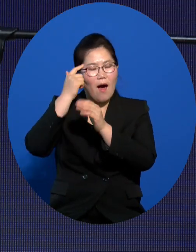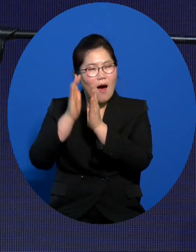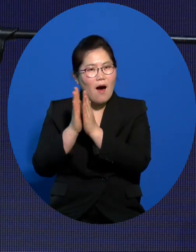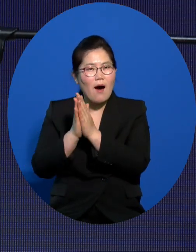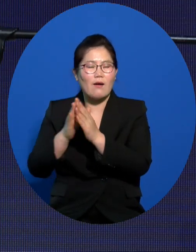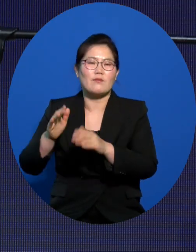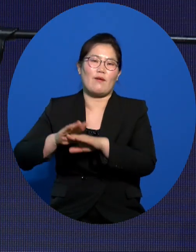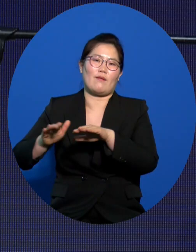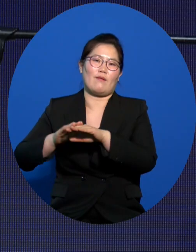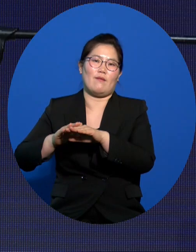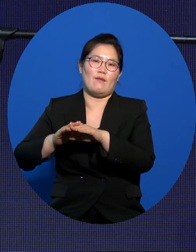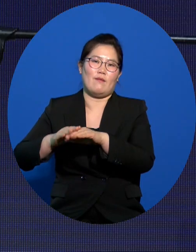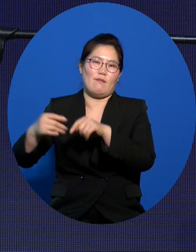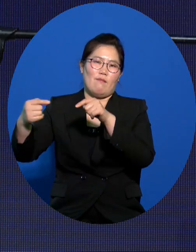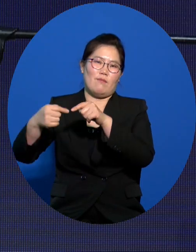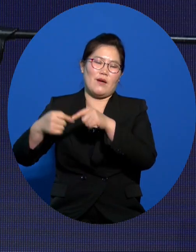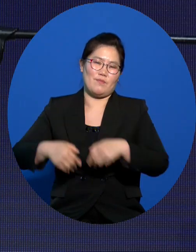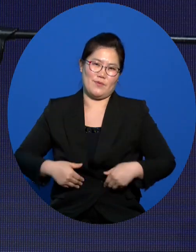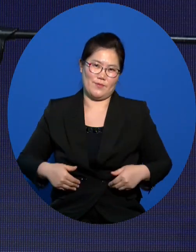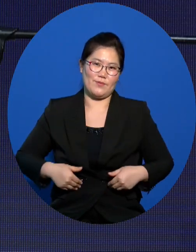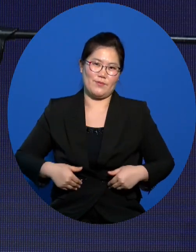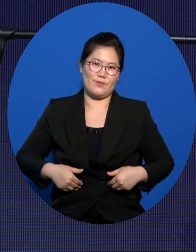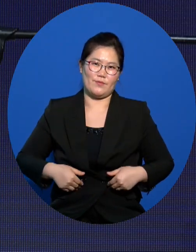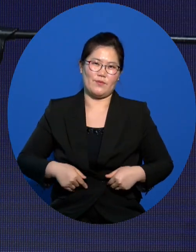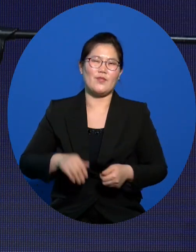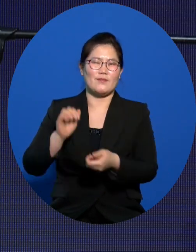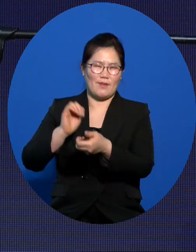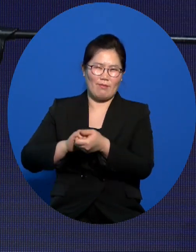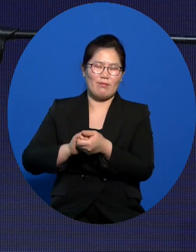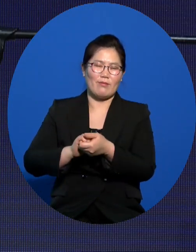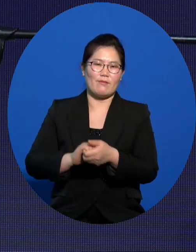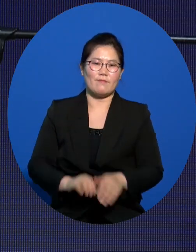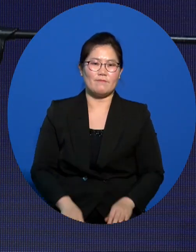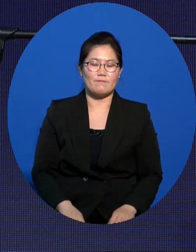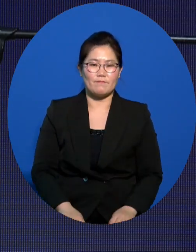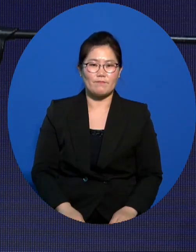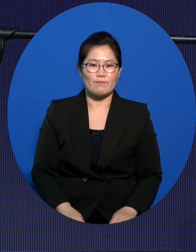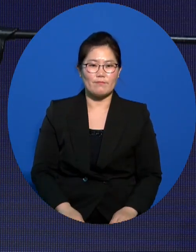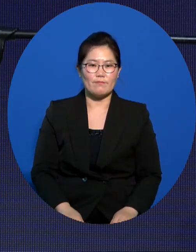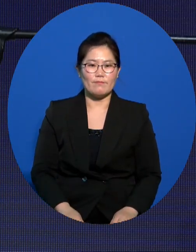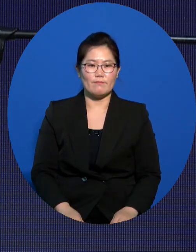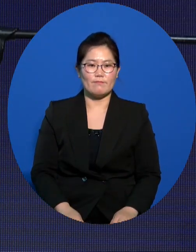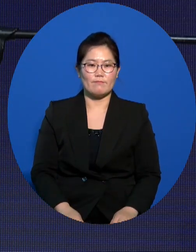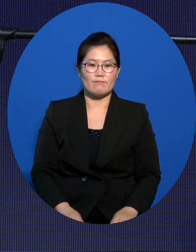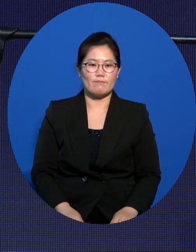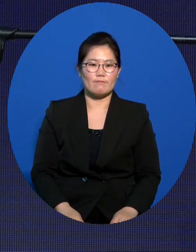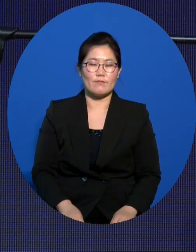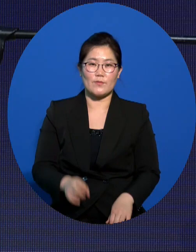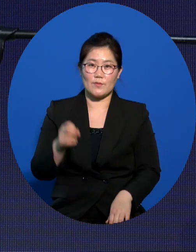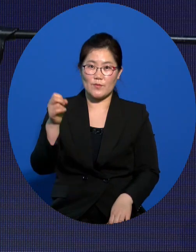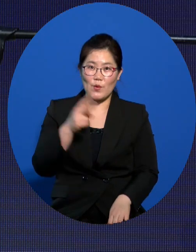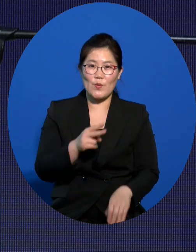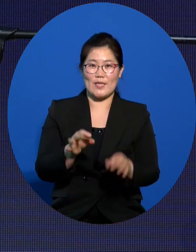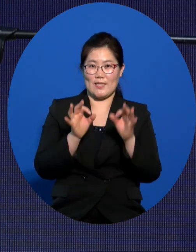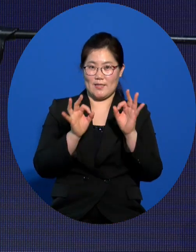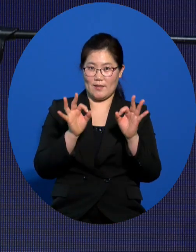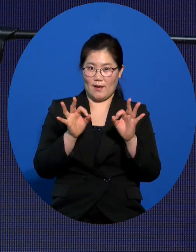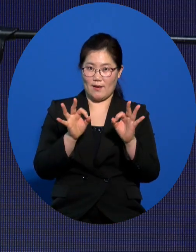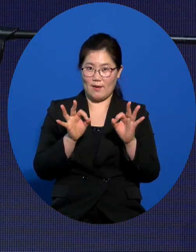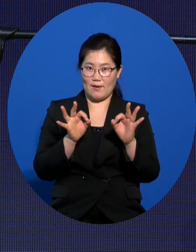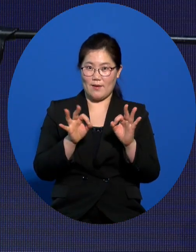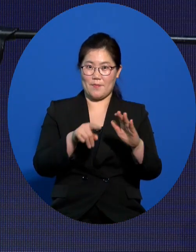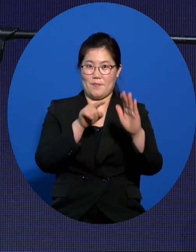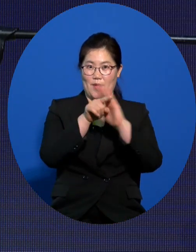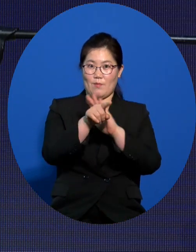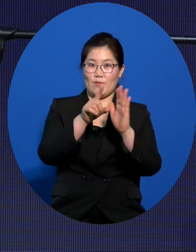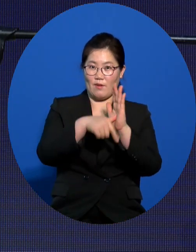them register. But from that point on, everything has to be done by the disabled persons themselves. And